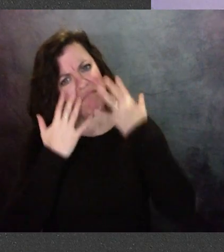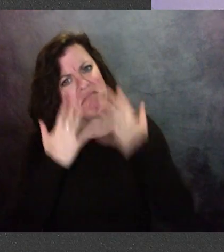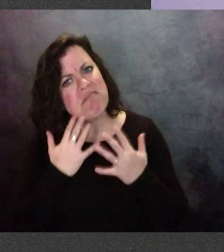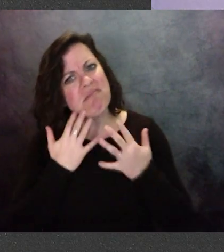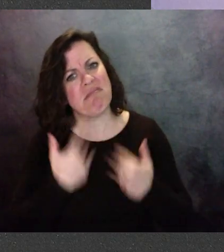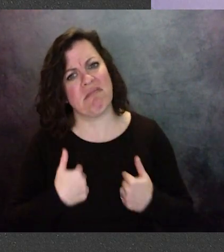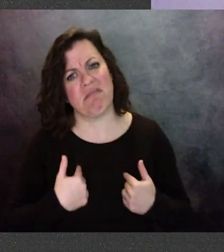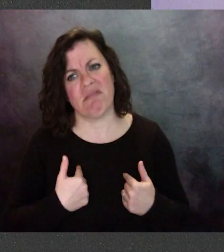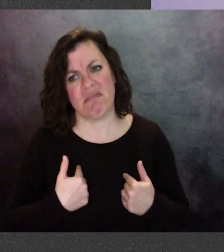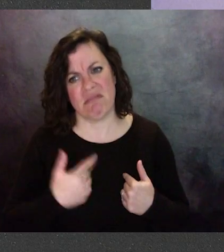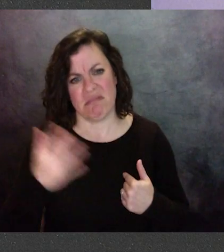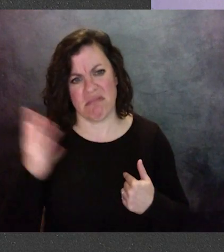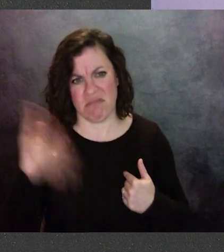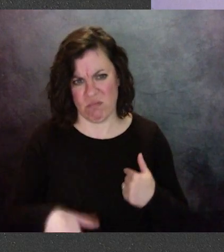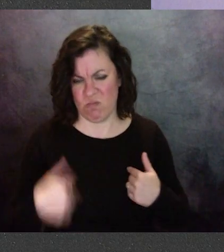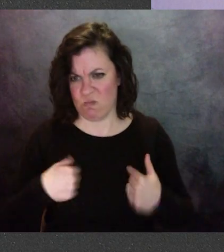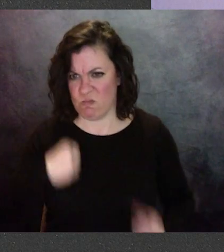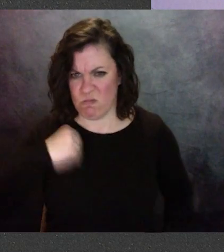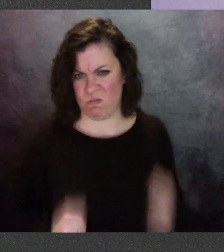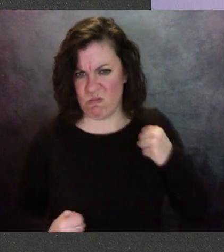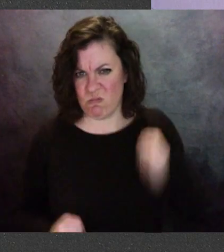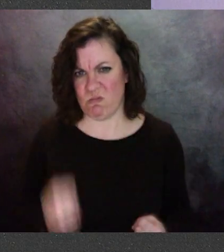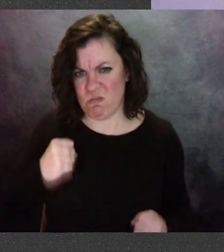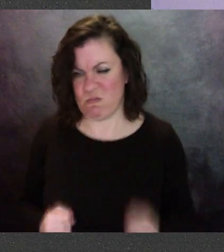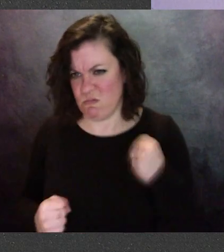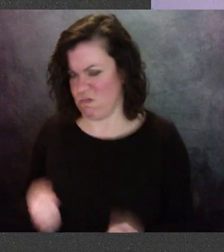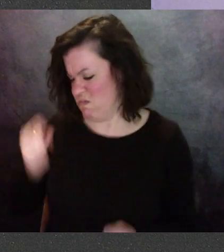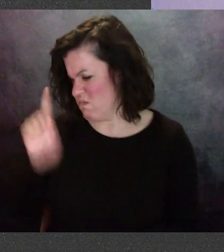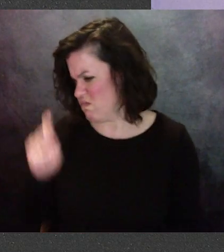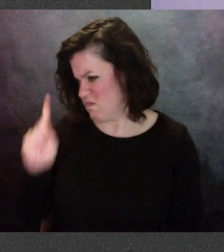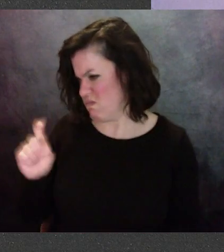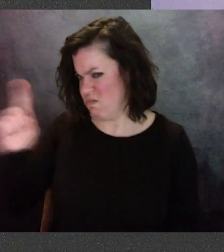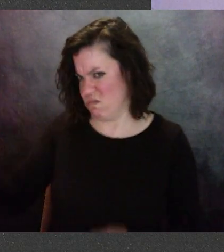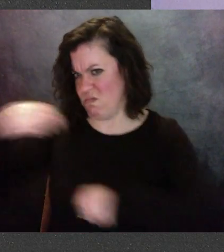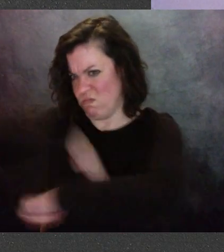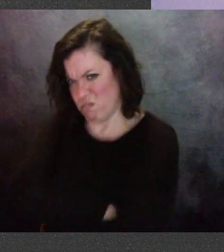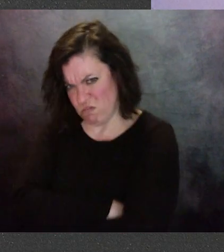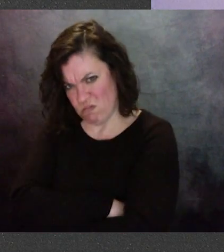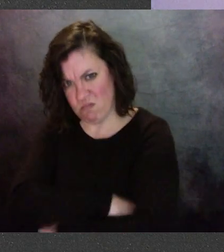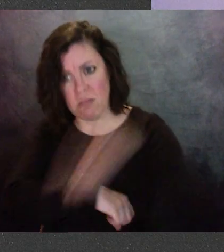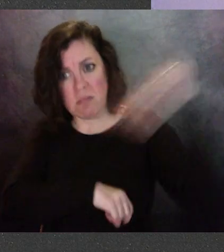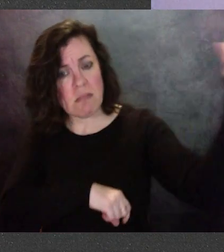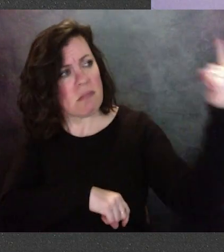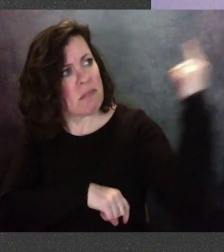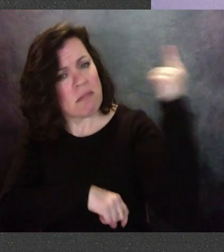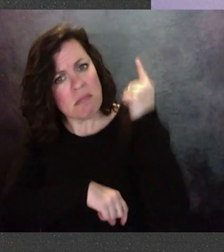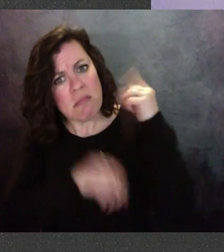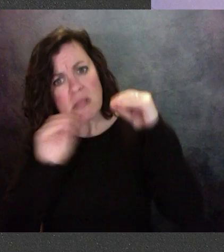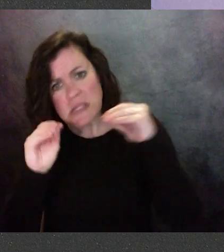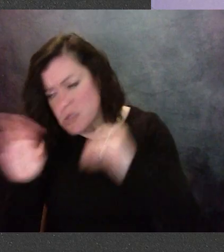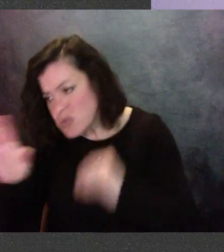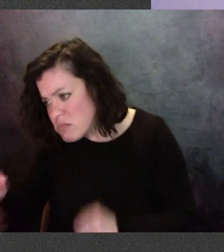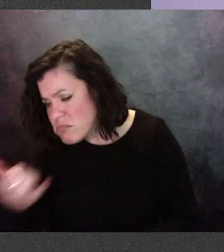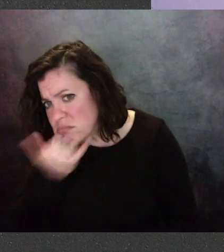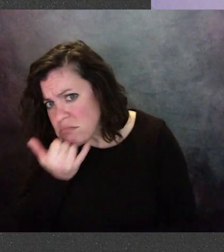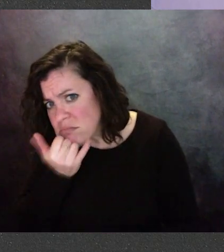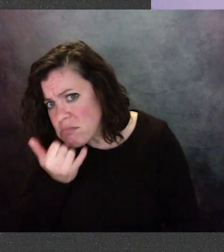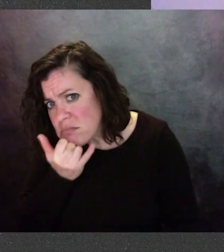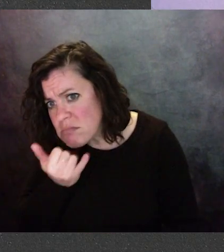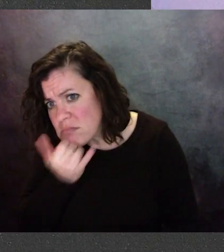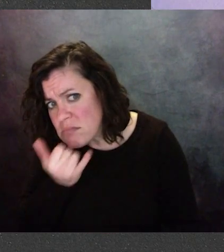I stomped off the field. My teacher stopped me. She asked what was wrong.